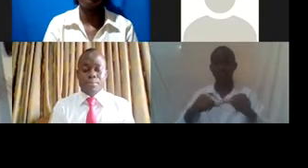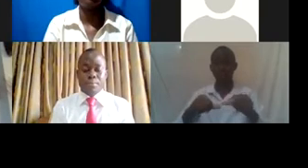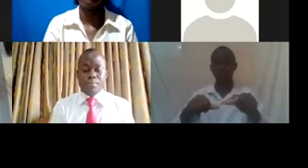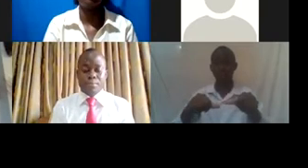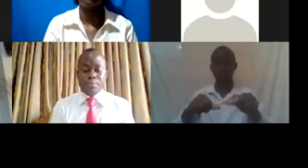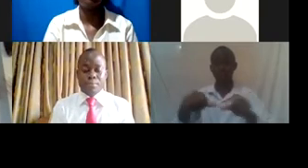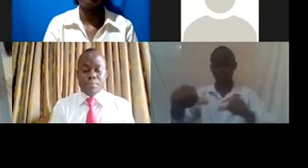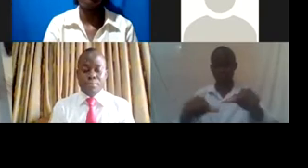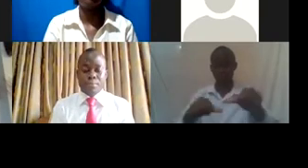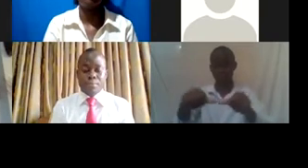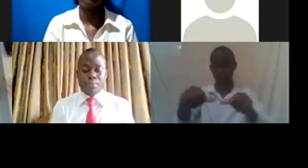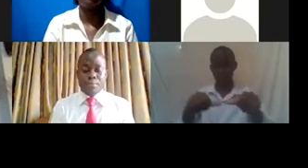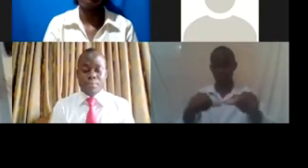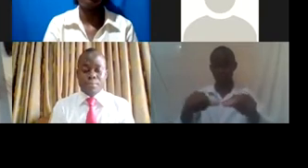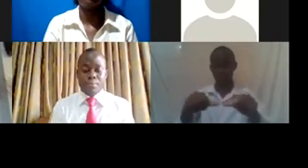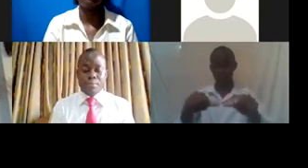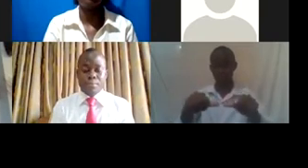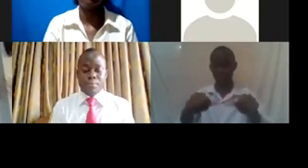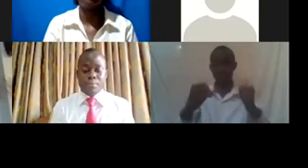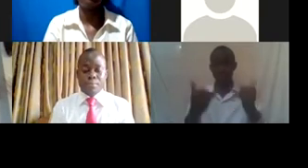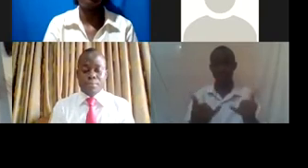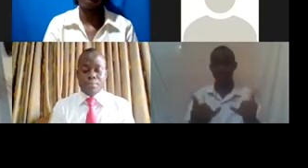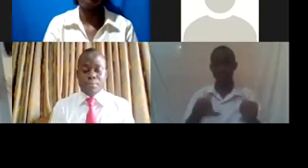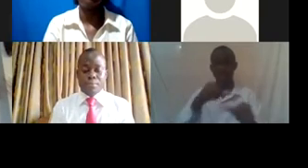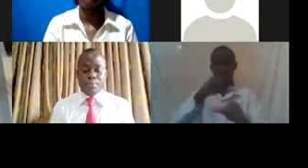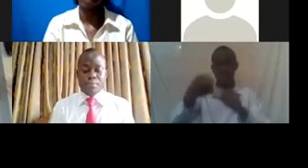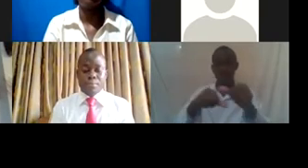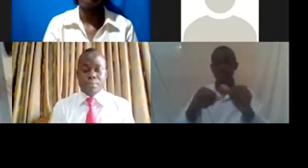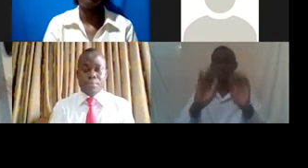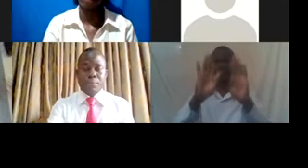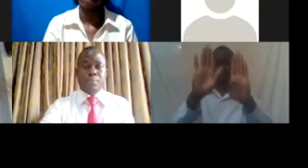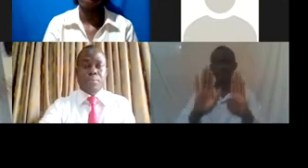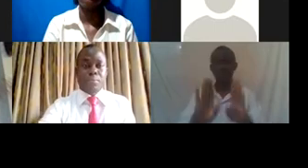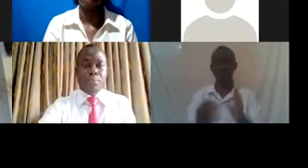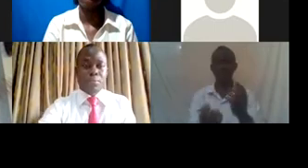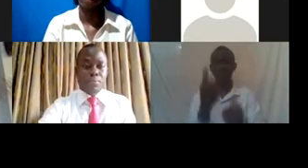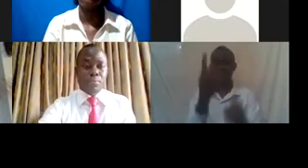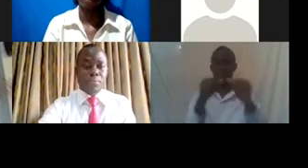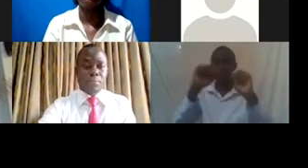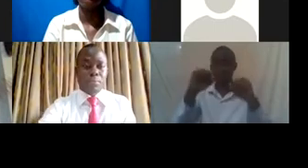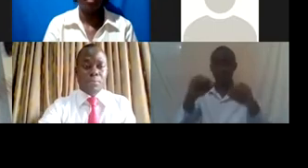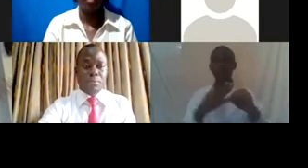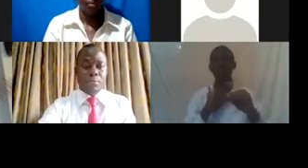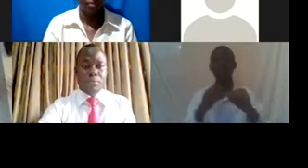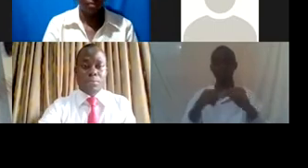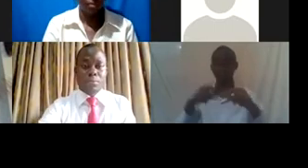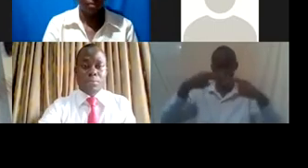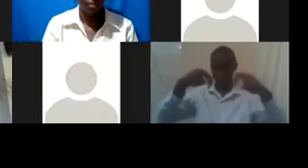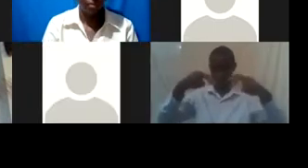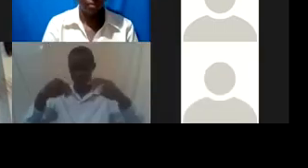measures. Now, a fundamental issue that we need to address is that these